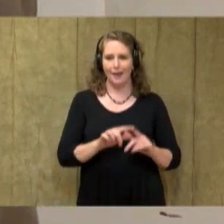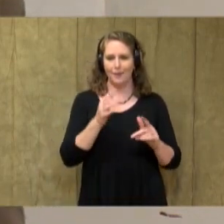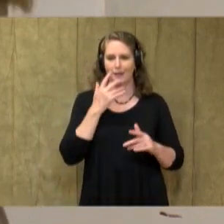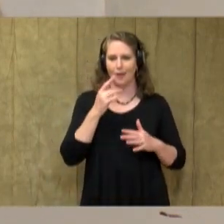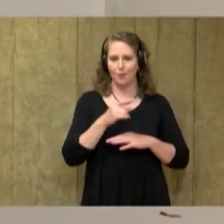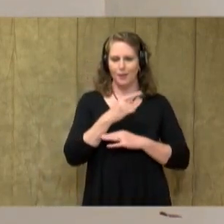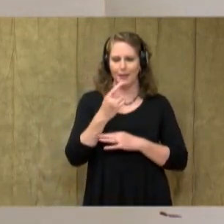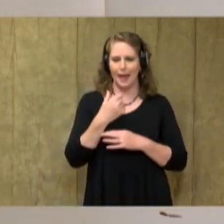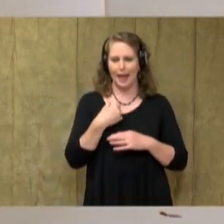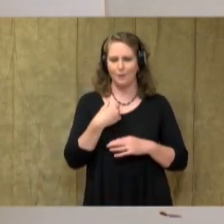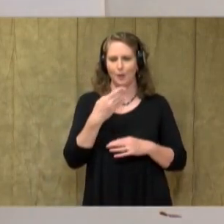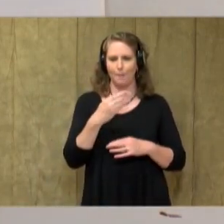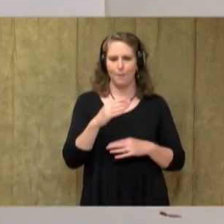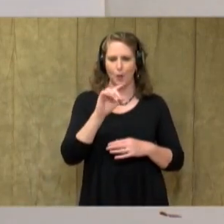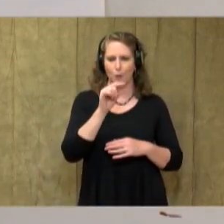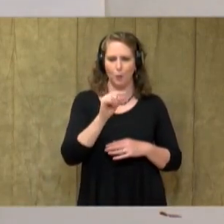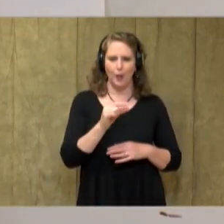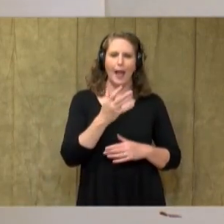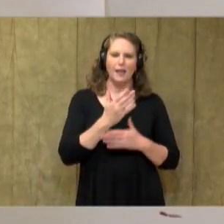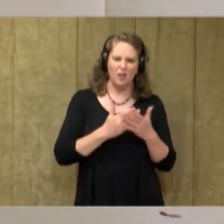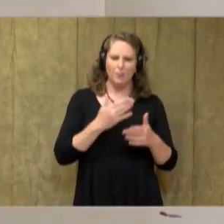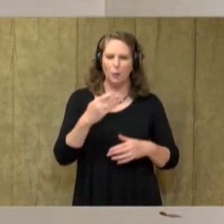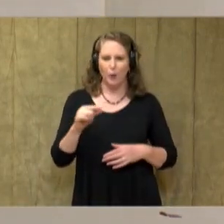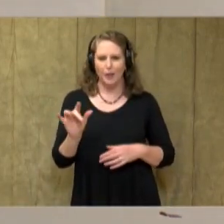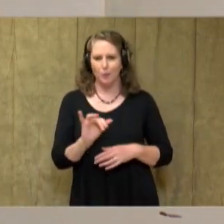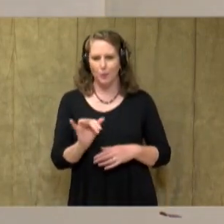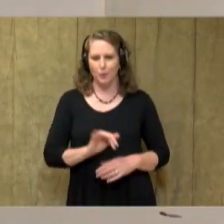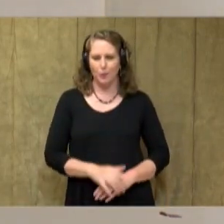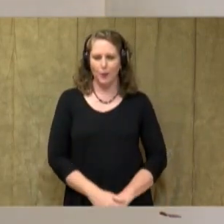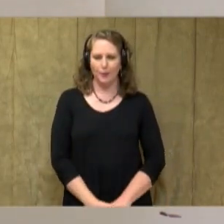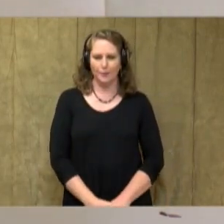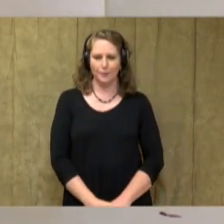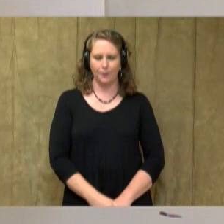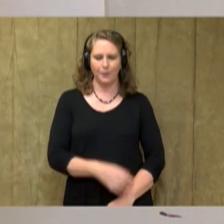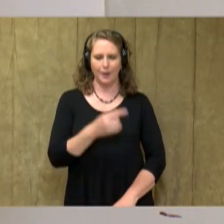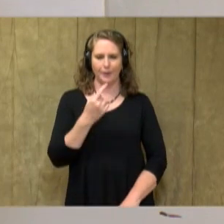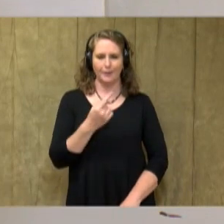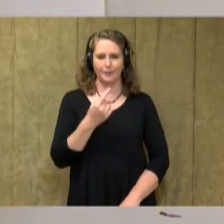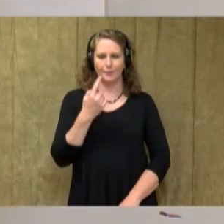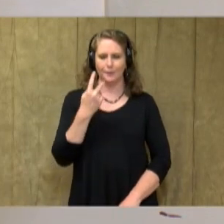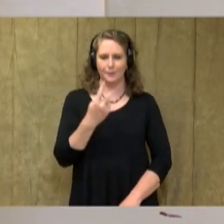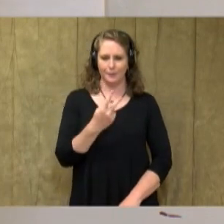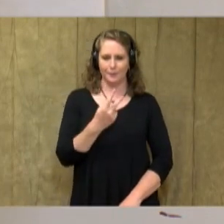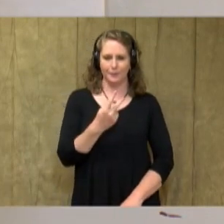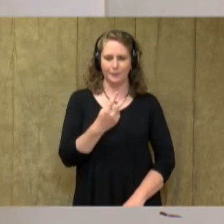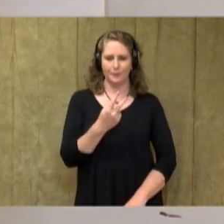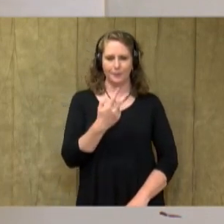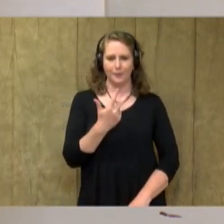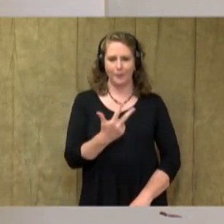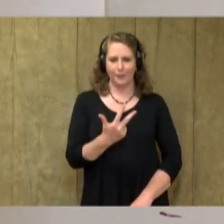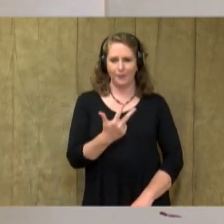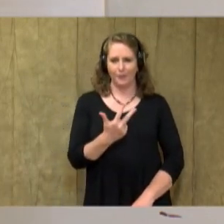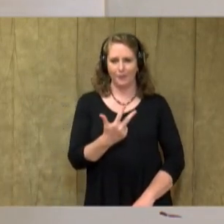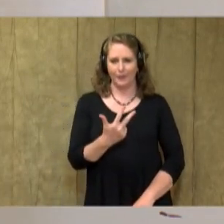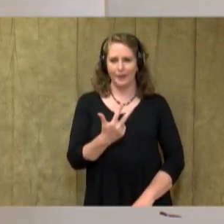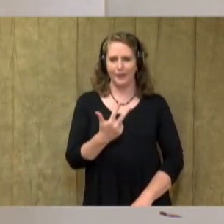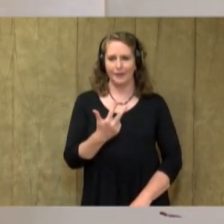today. I have some blue ones and some green ones. So 1, 2,